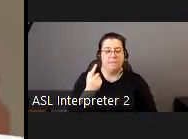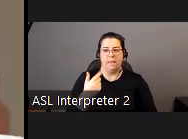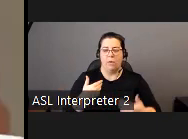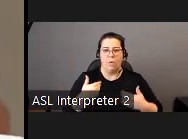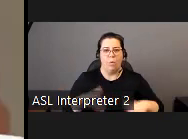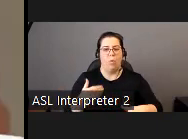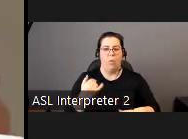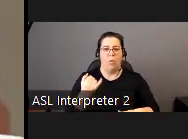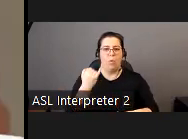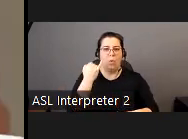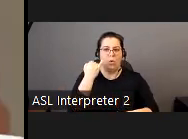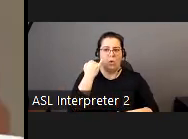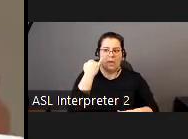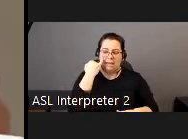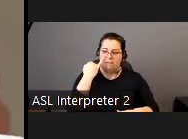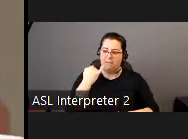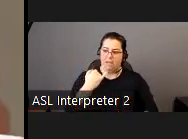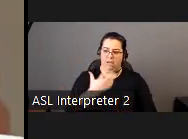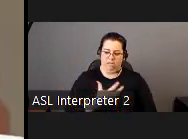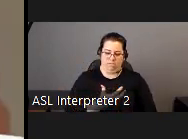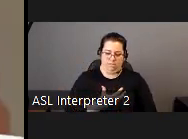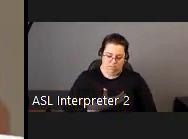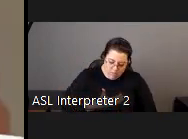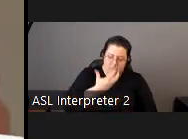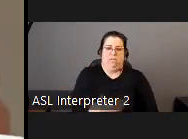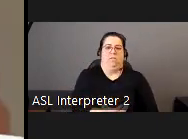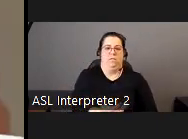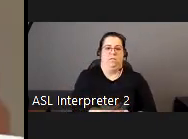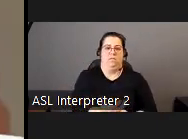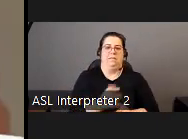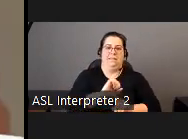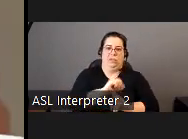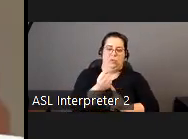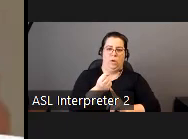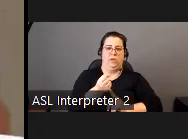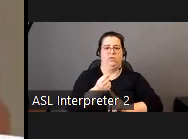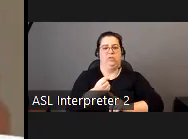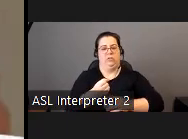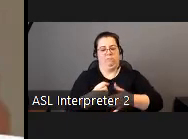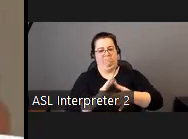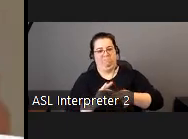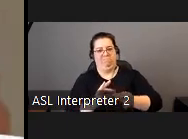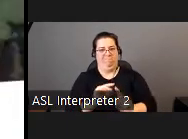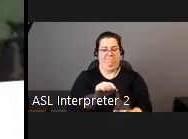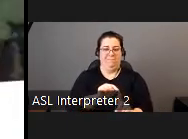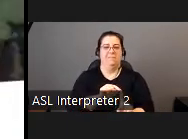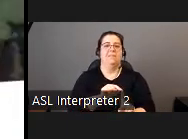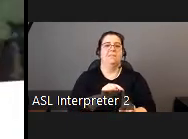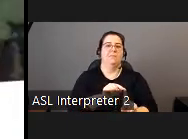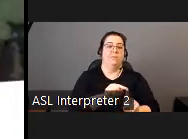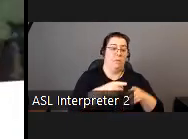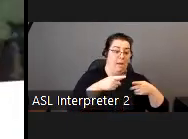about what's happening in a meaningful way, and to be able to talk specifically about the risks that are